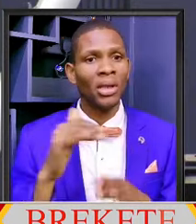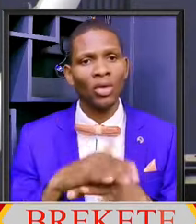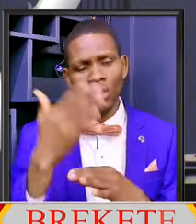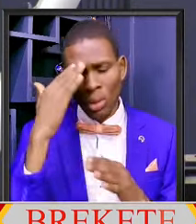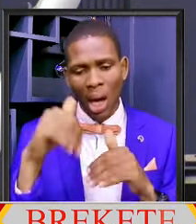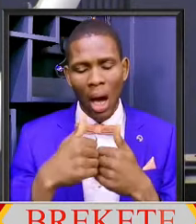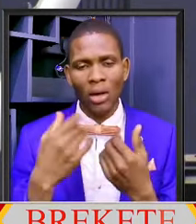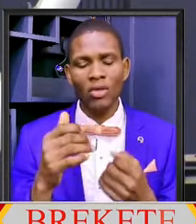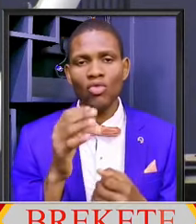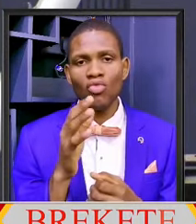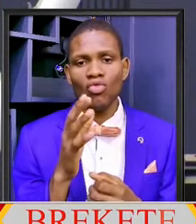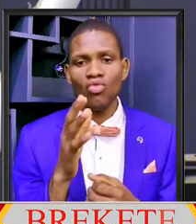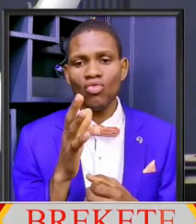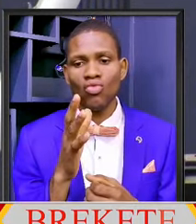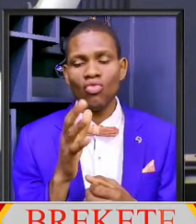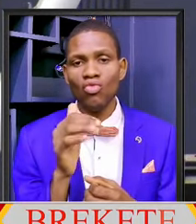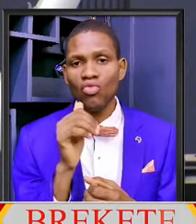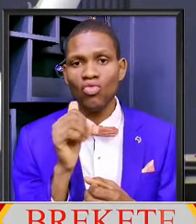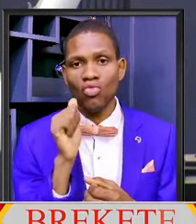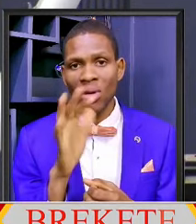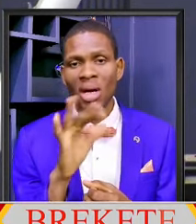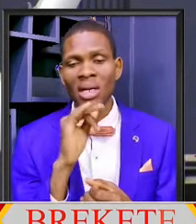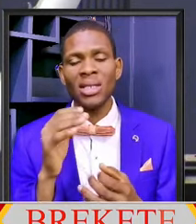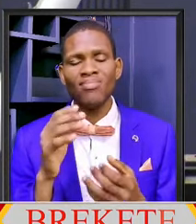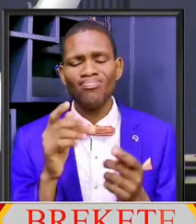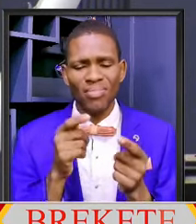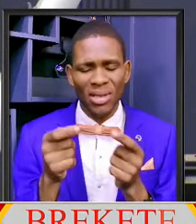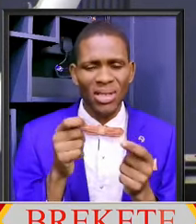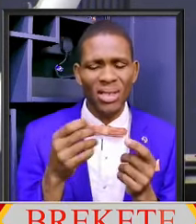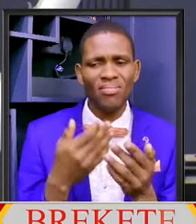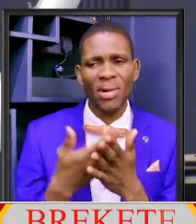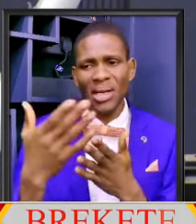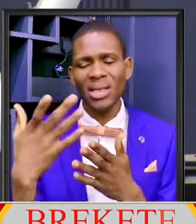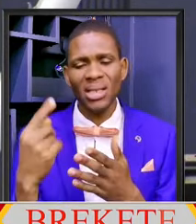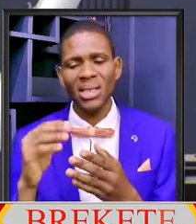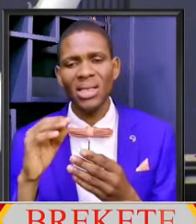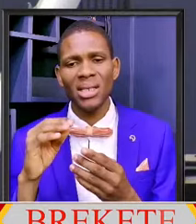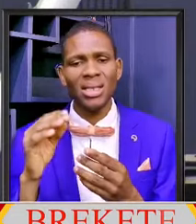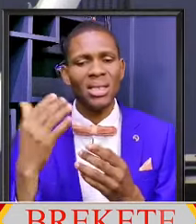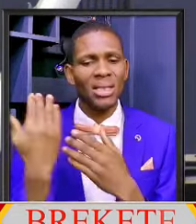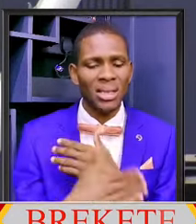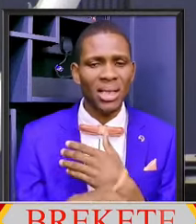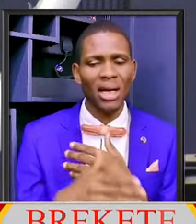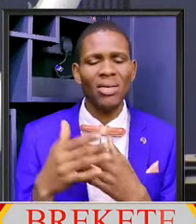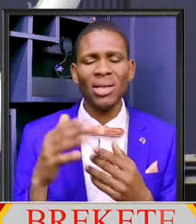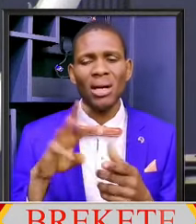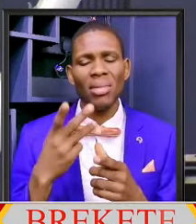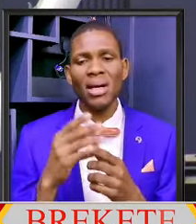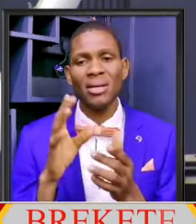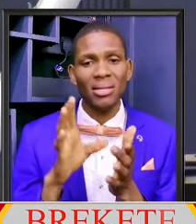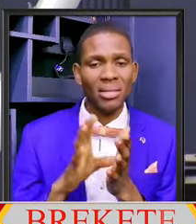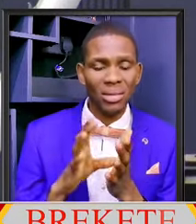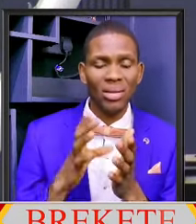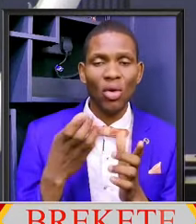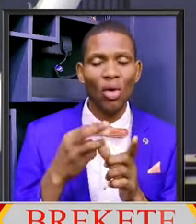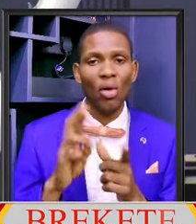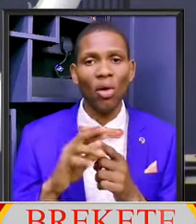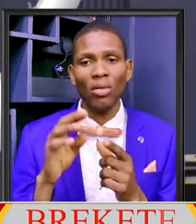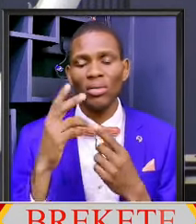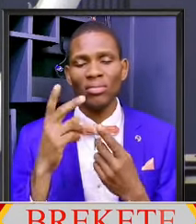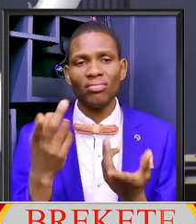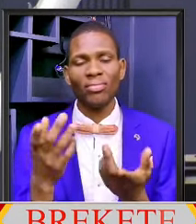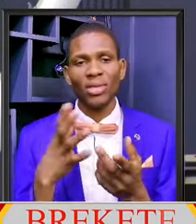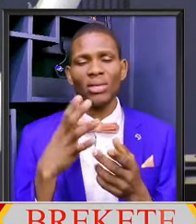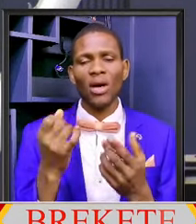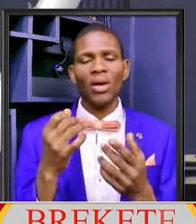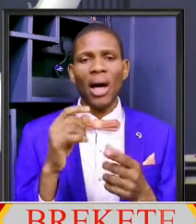they manage buy yam, whether na credit or whether na her money. They just see her. Now because she asked,